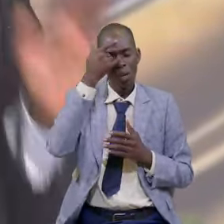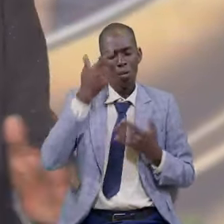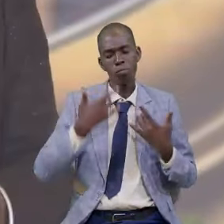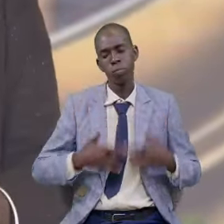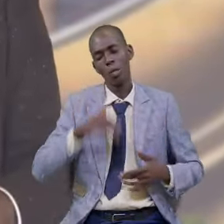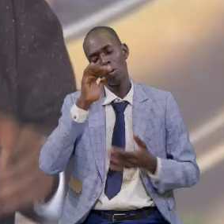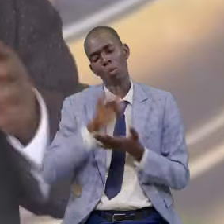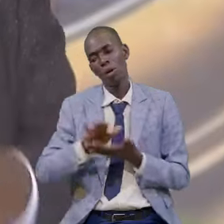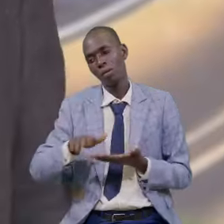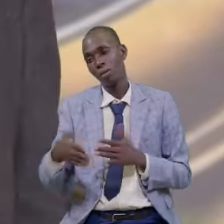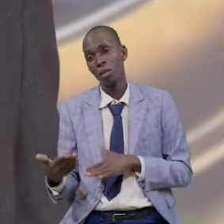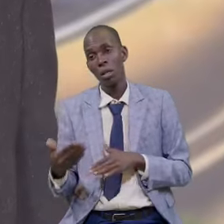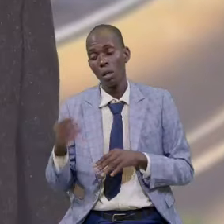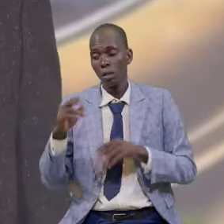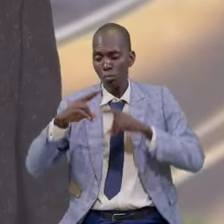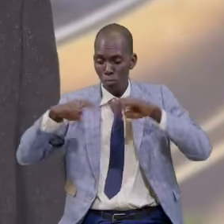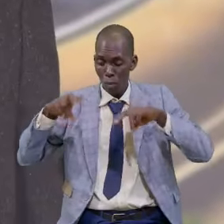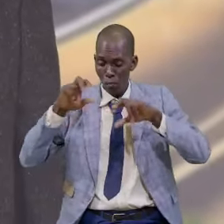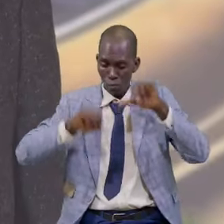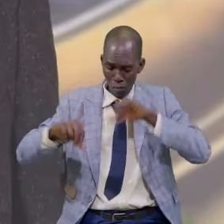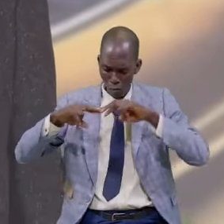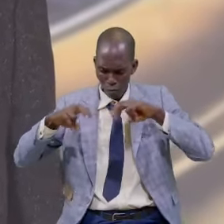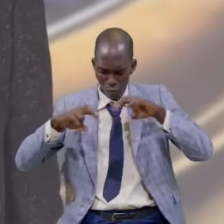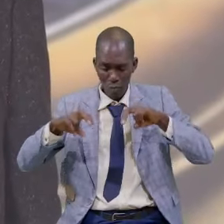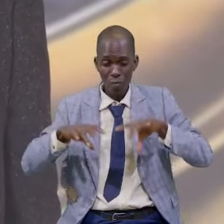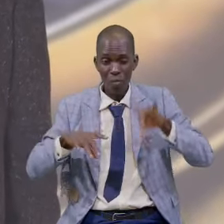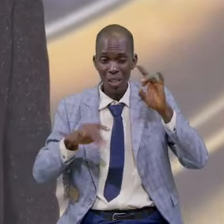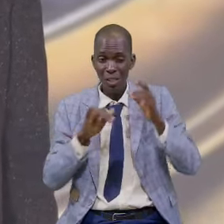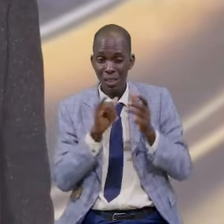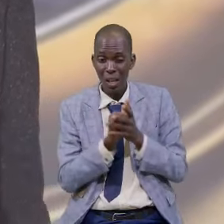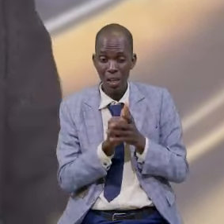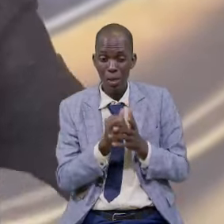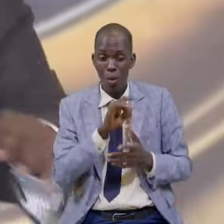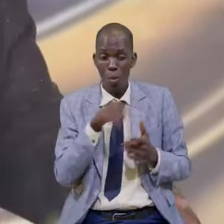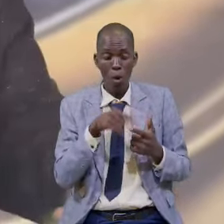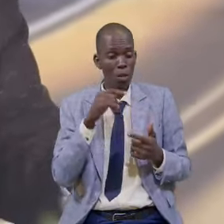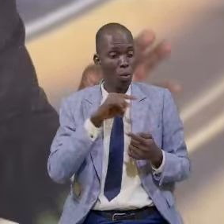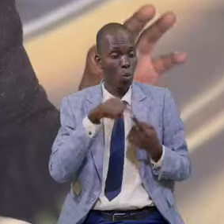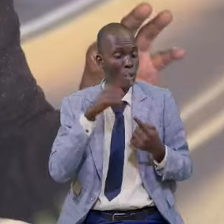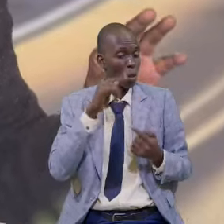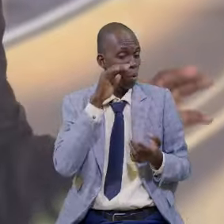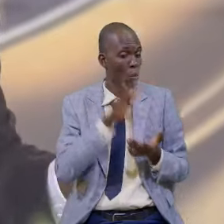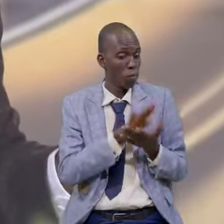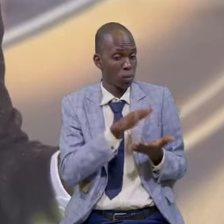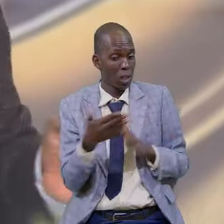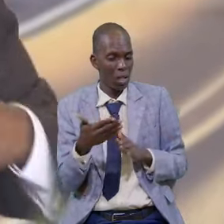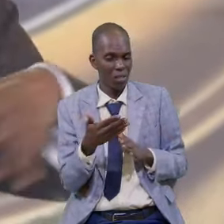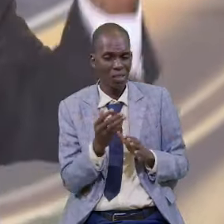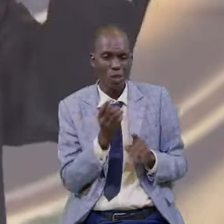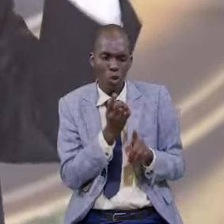has shown that within 6 months to 1 year, those